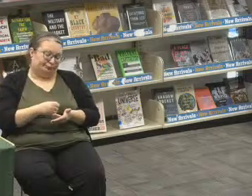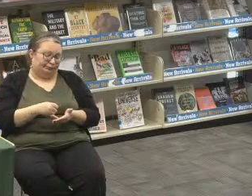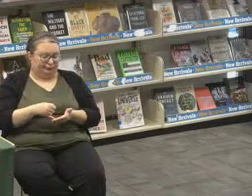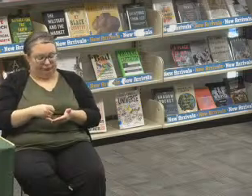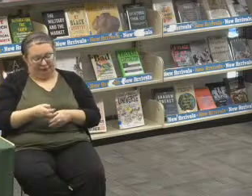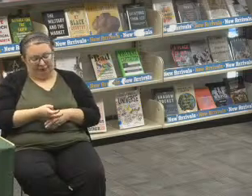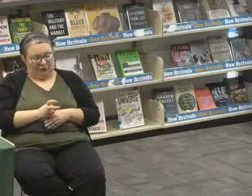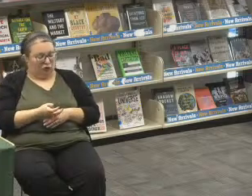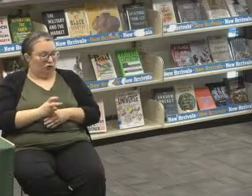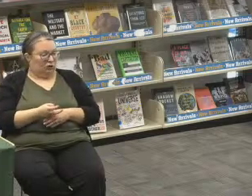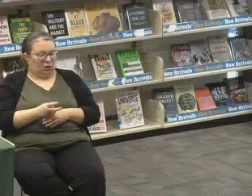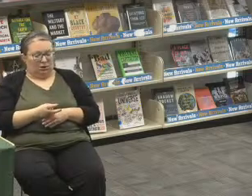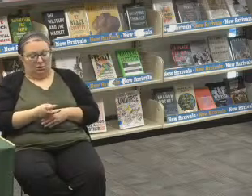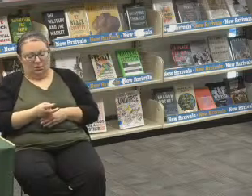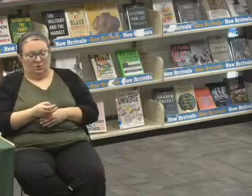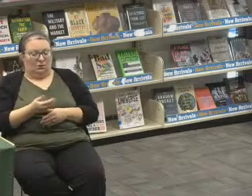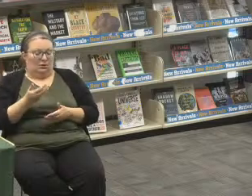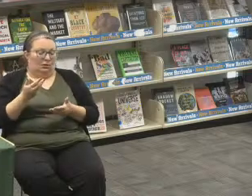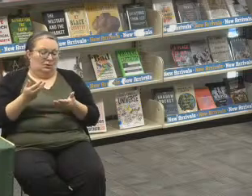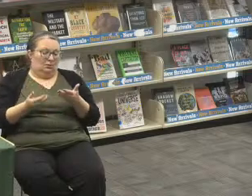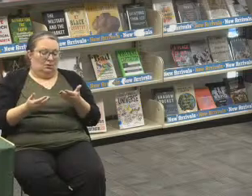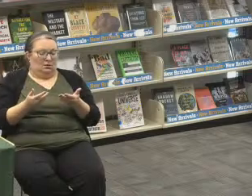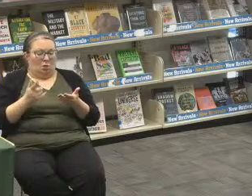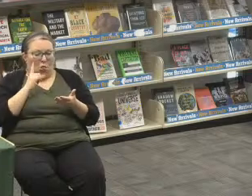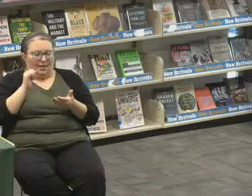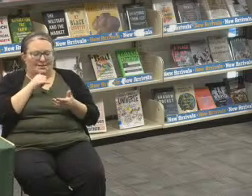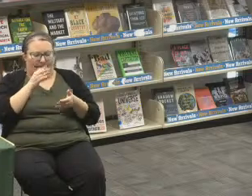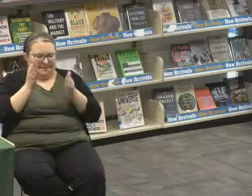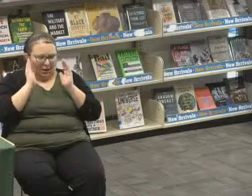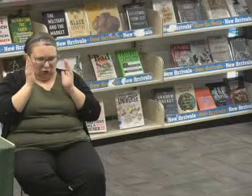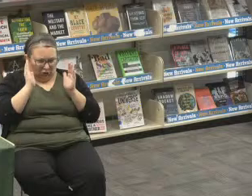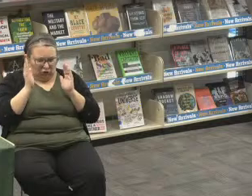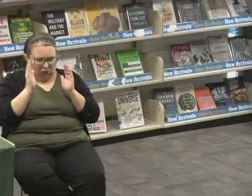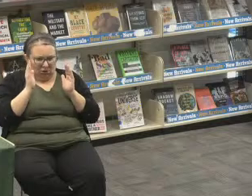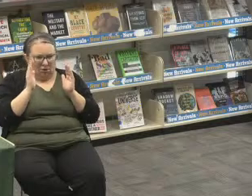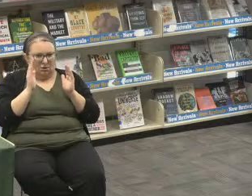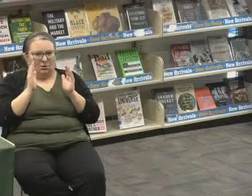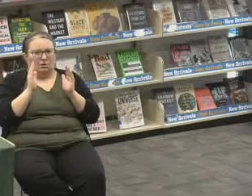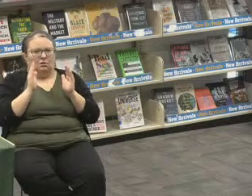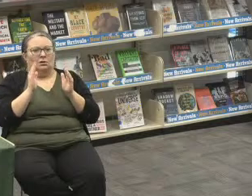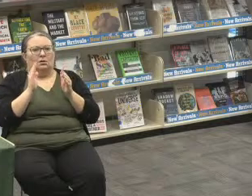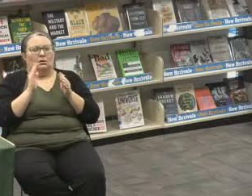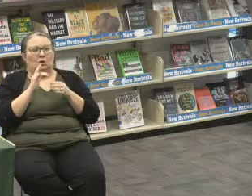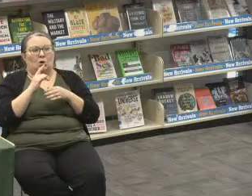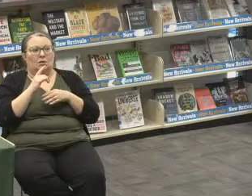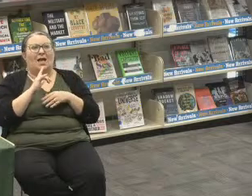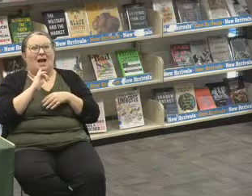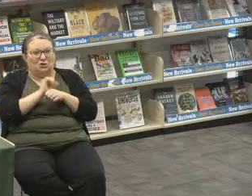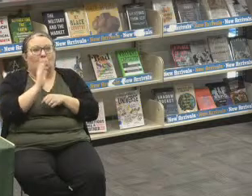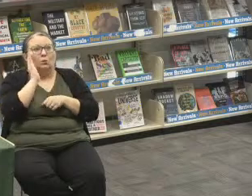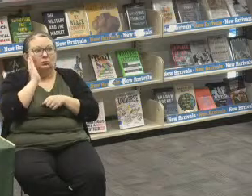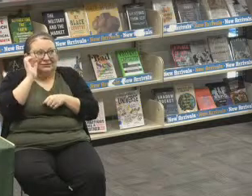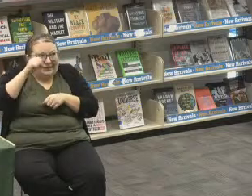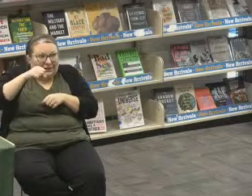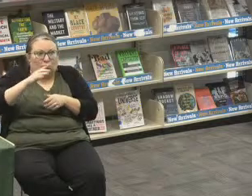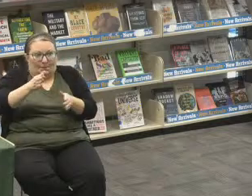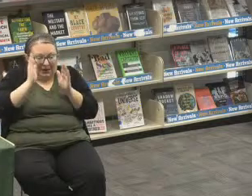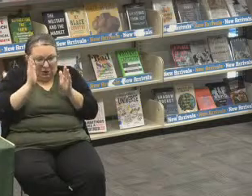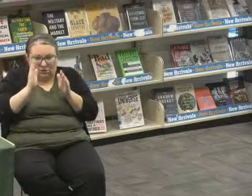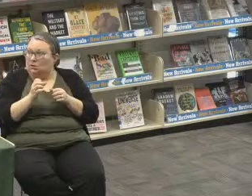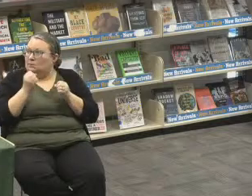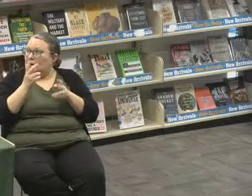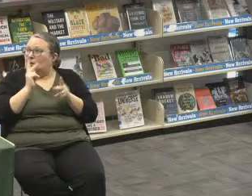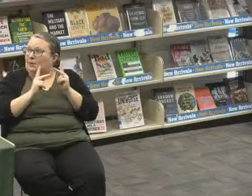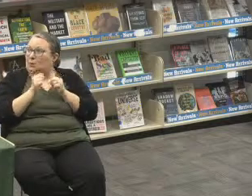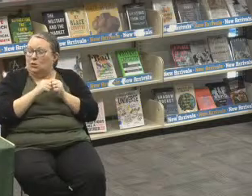were fidgeting, that looked like they weren't paying attention, and they totally were paying attention. Many